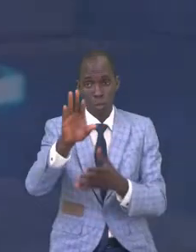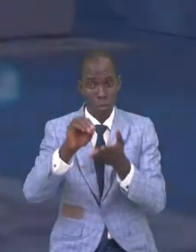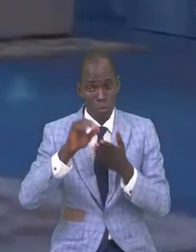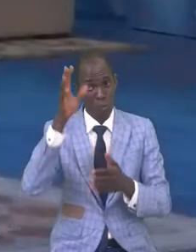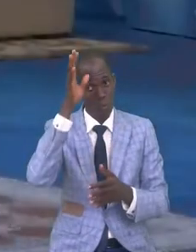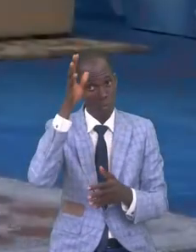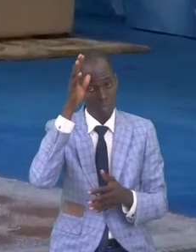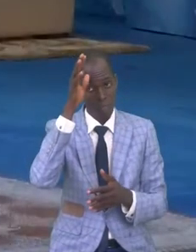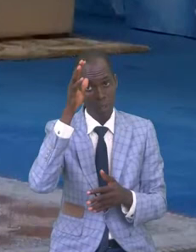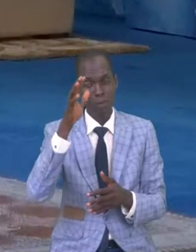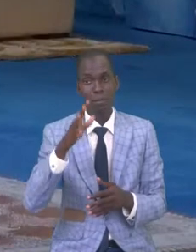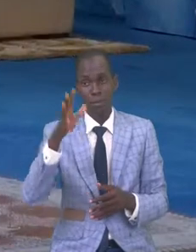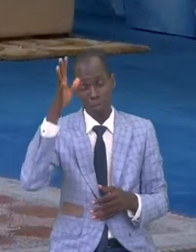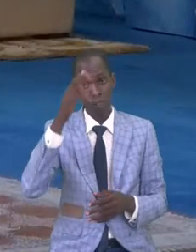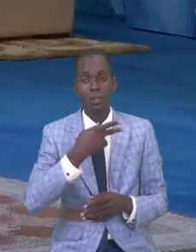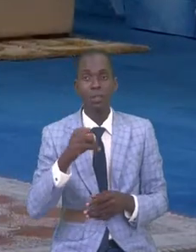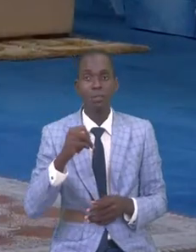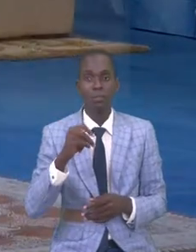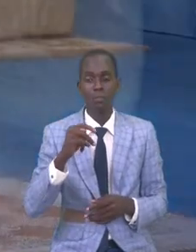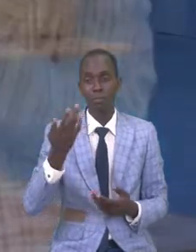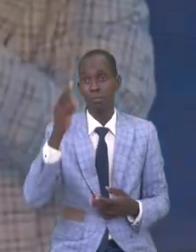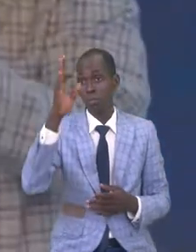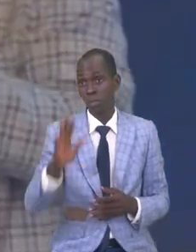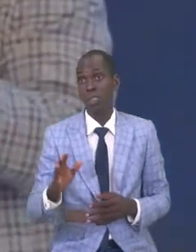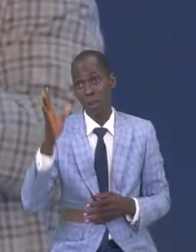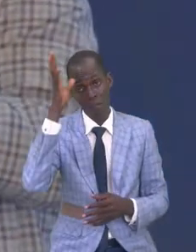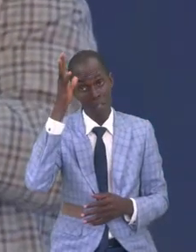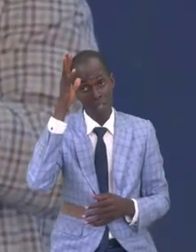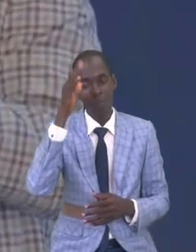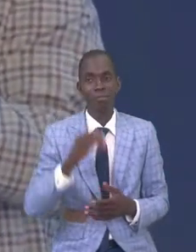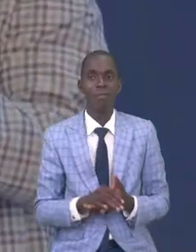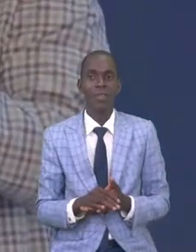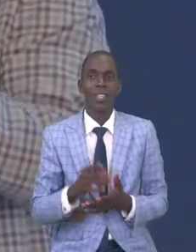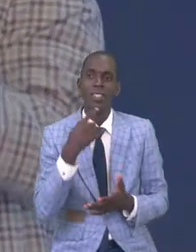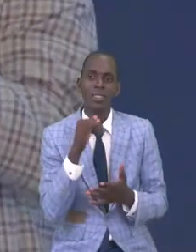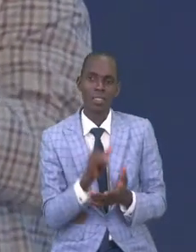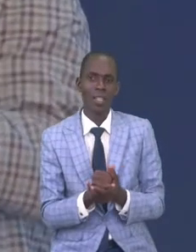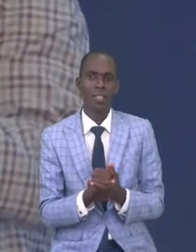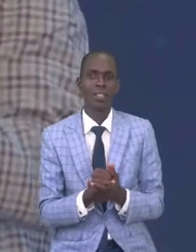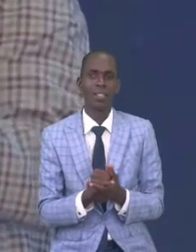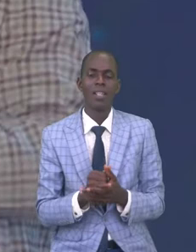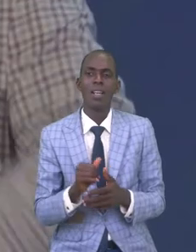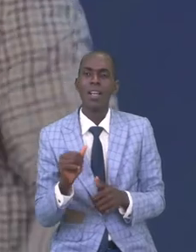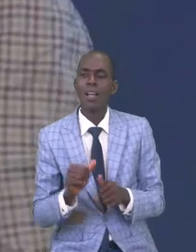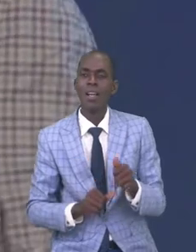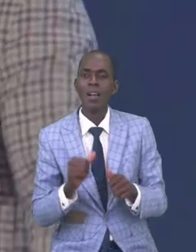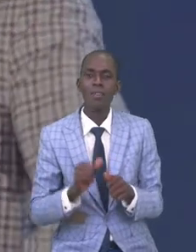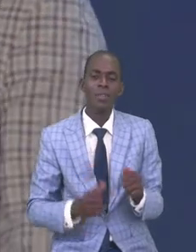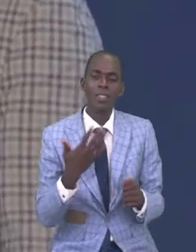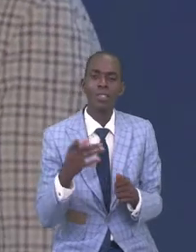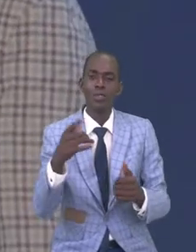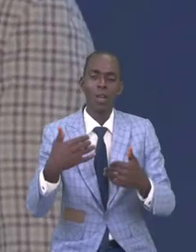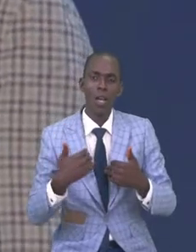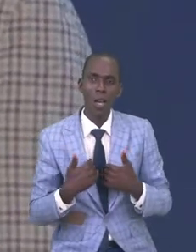I didn't go to school, but I'll spend every farthing I have to make